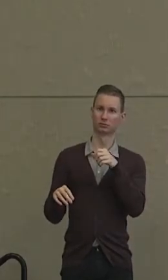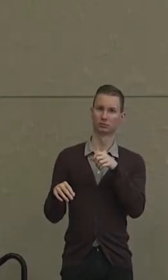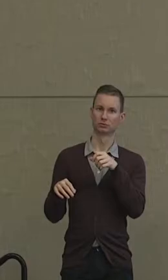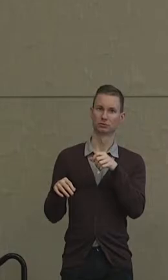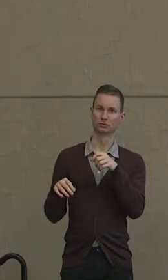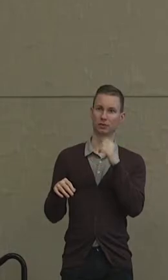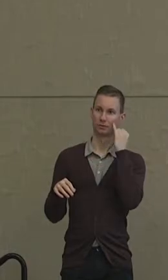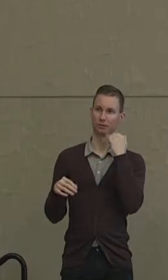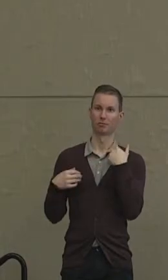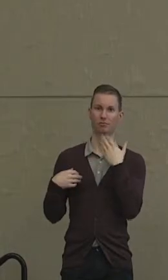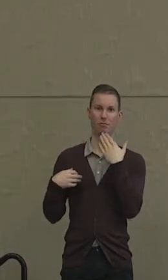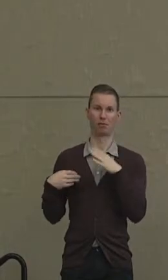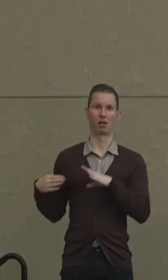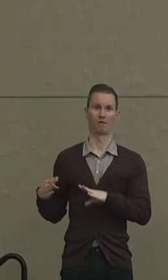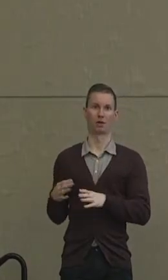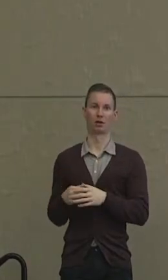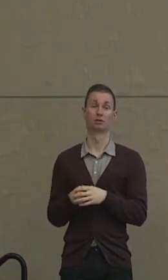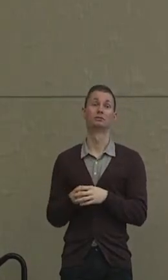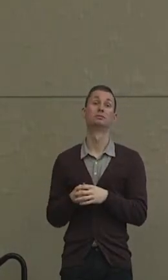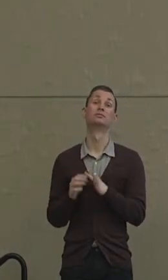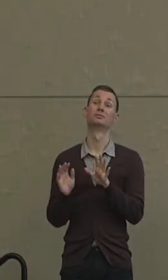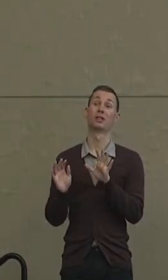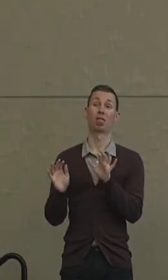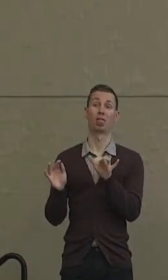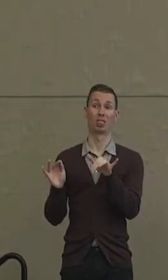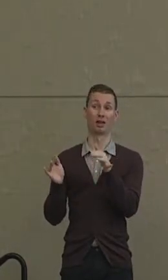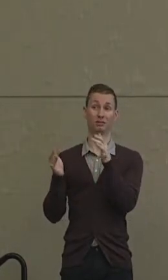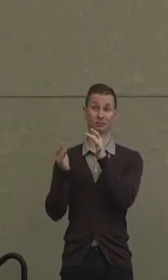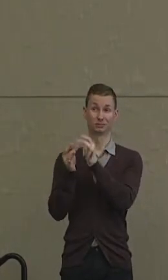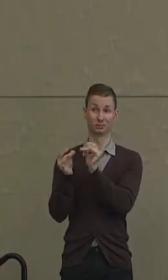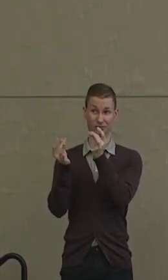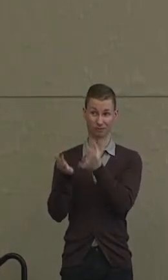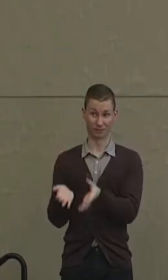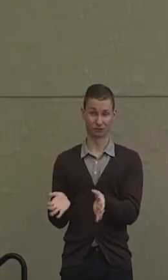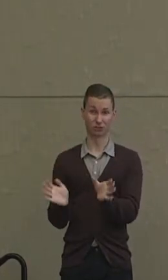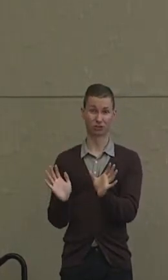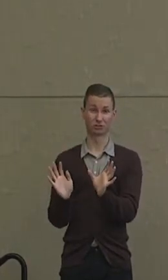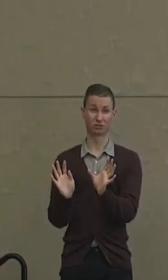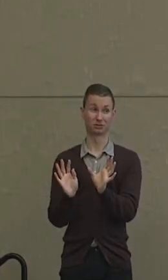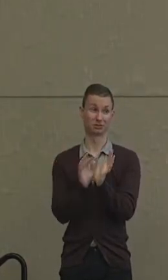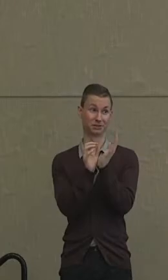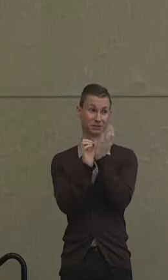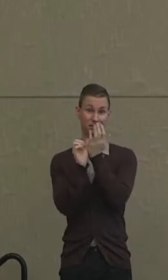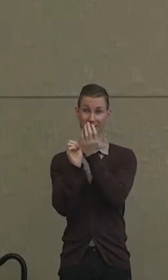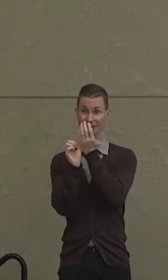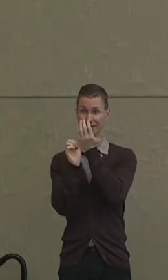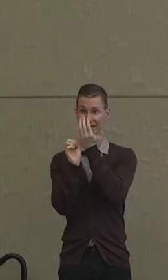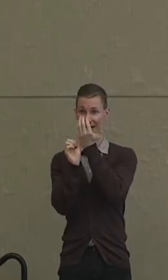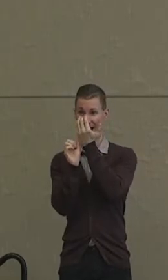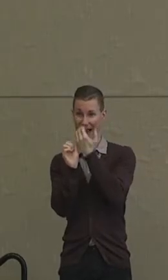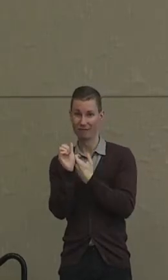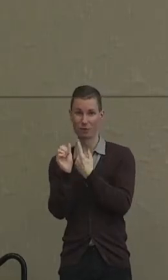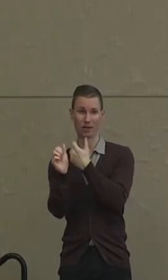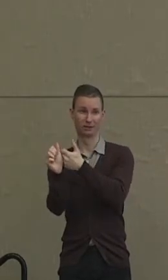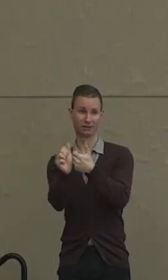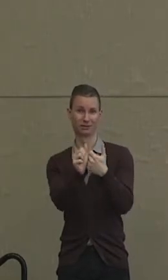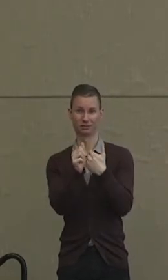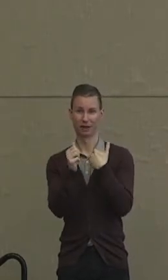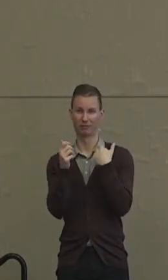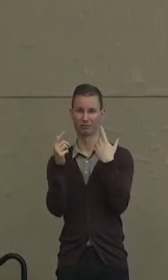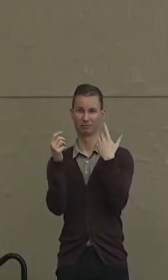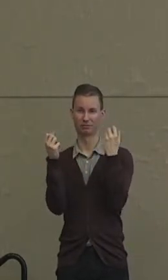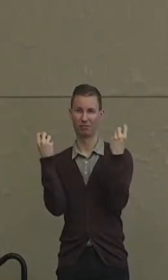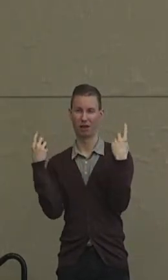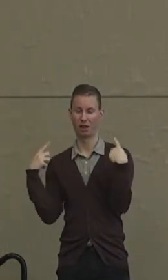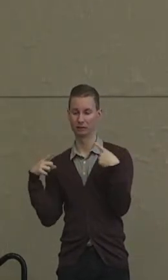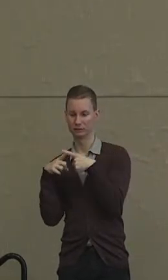bad behavior. That being said, all of us have multiple conflicting identities.